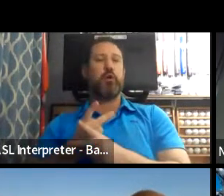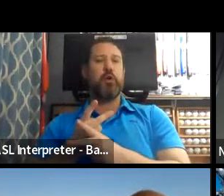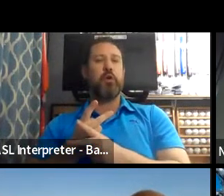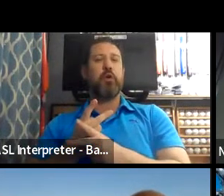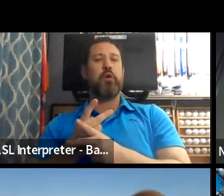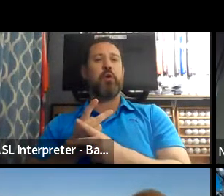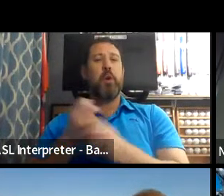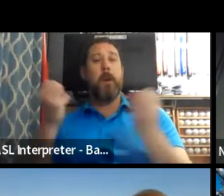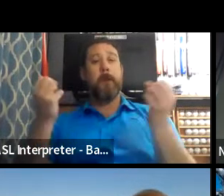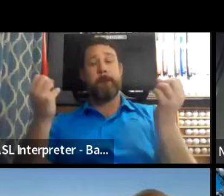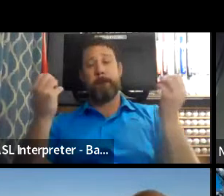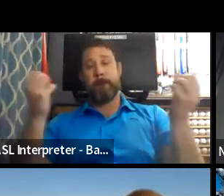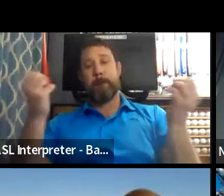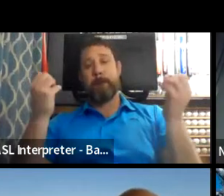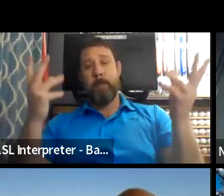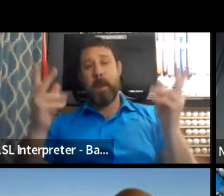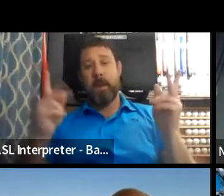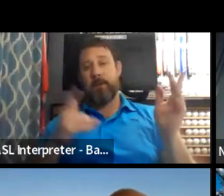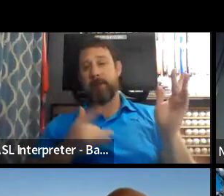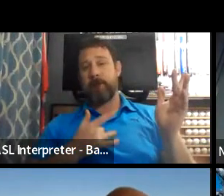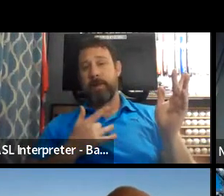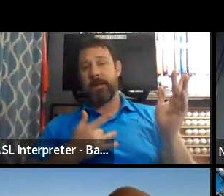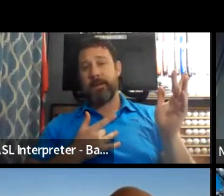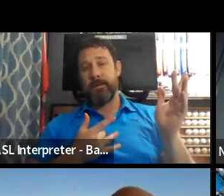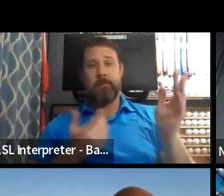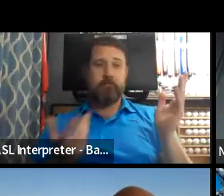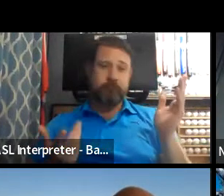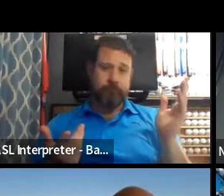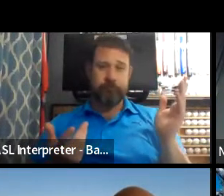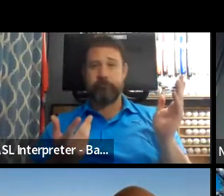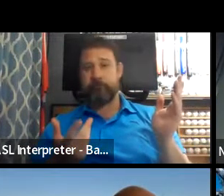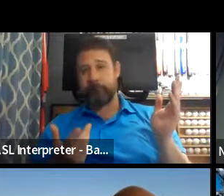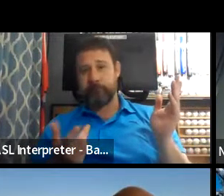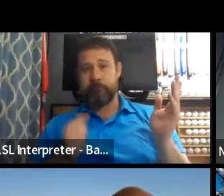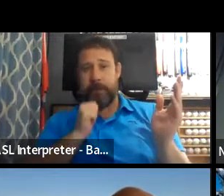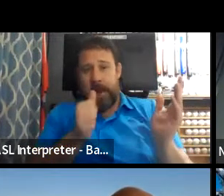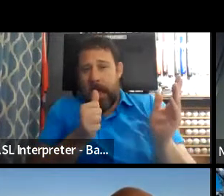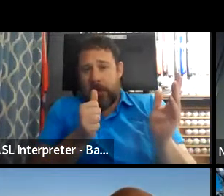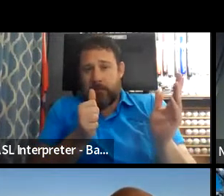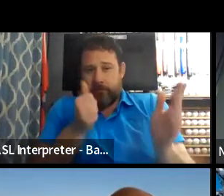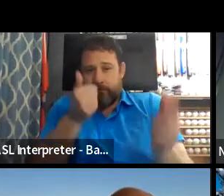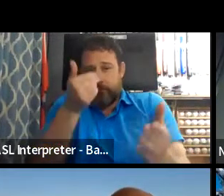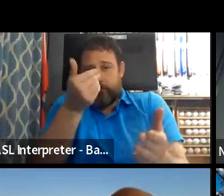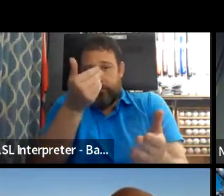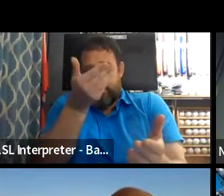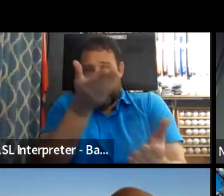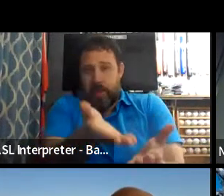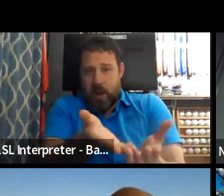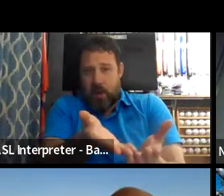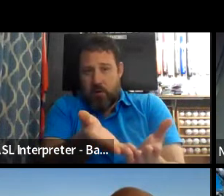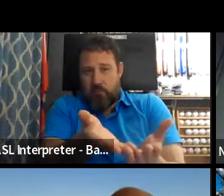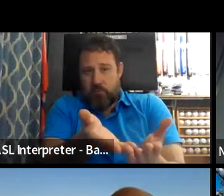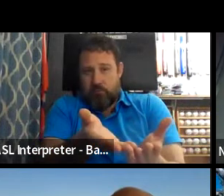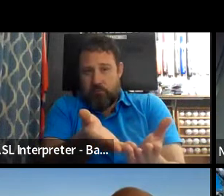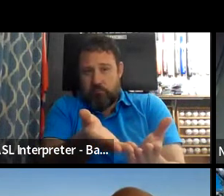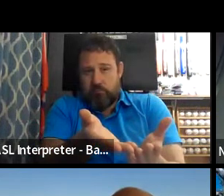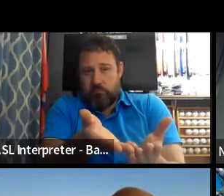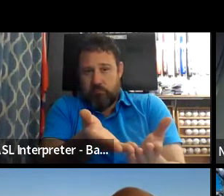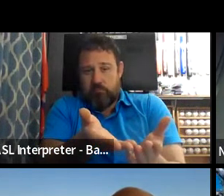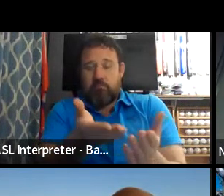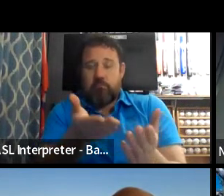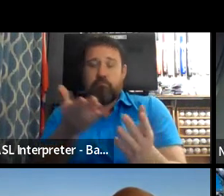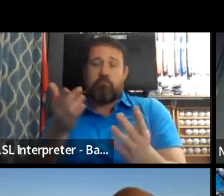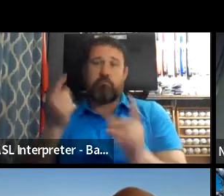Many of us feel that, you know, it's not quite there yet in terms of, you know,